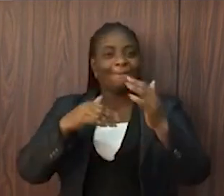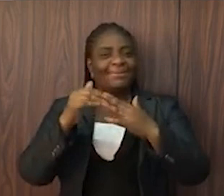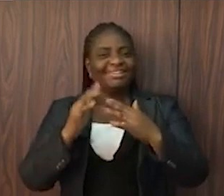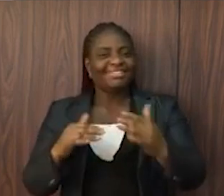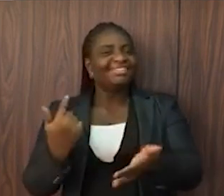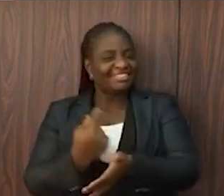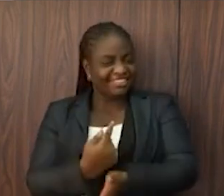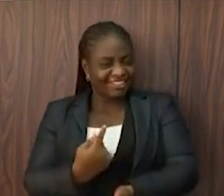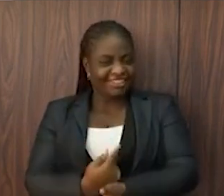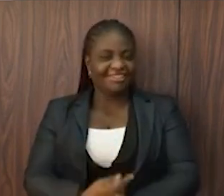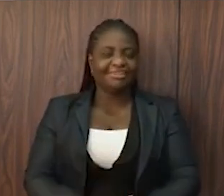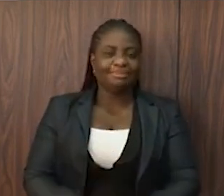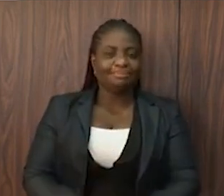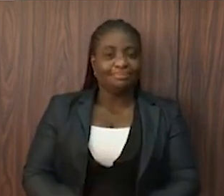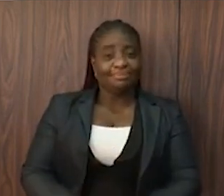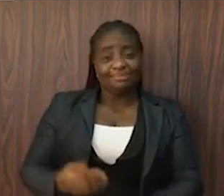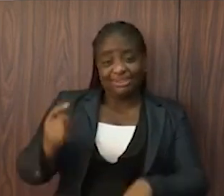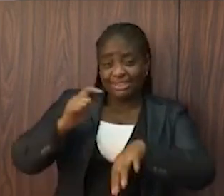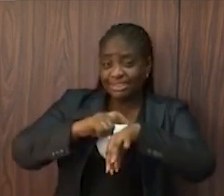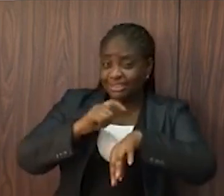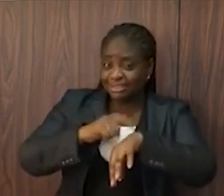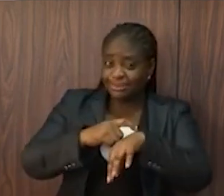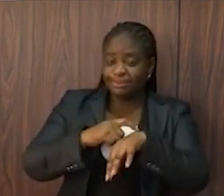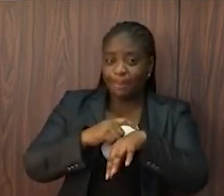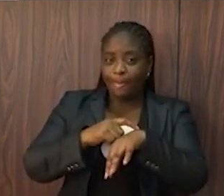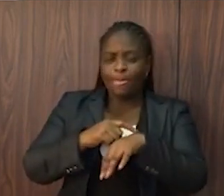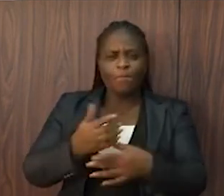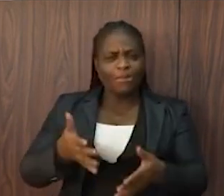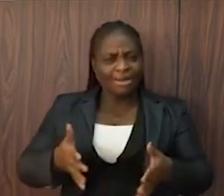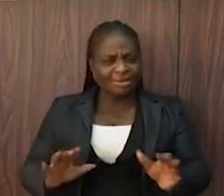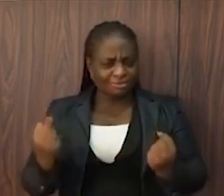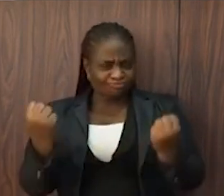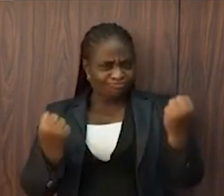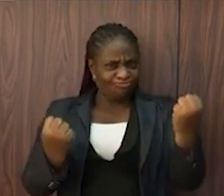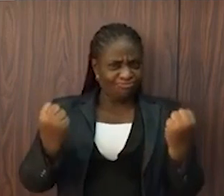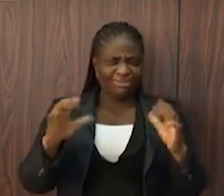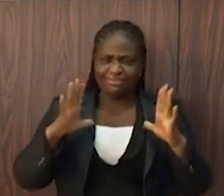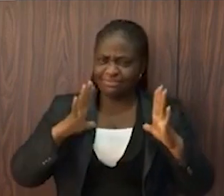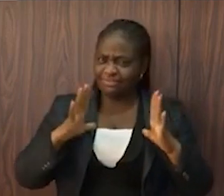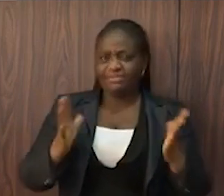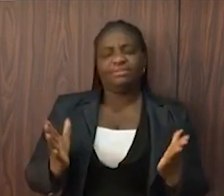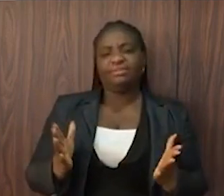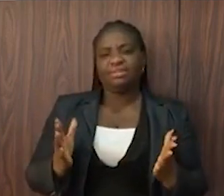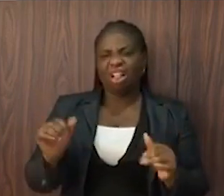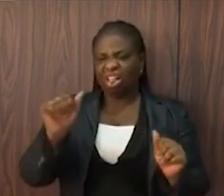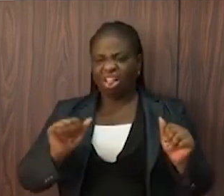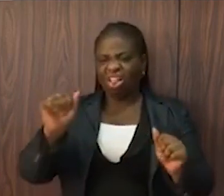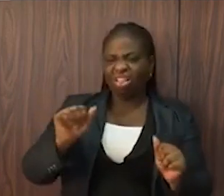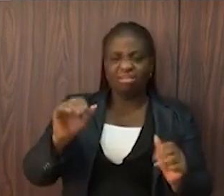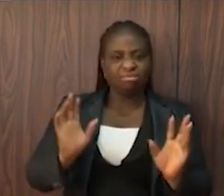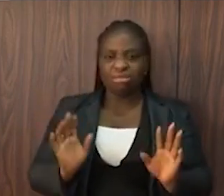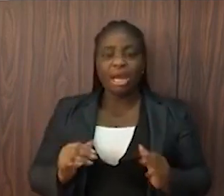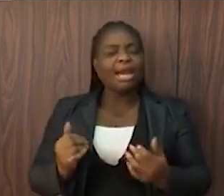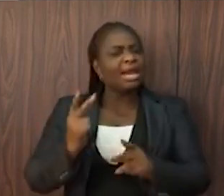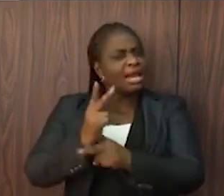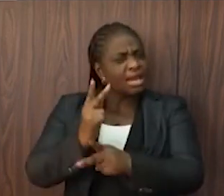Ghana. In this season, let us drive carefully on the roads and keep the nation in our